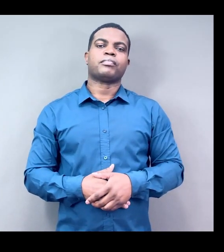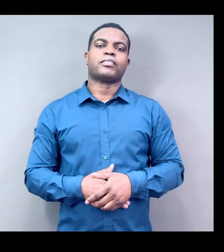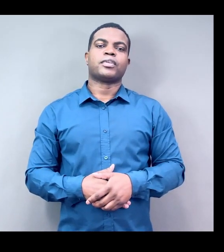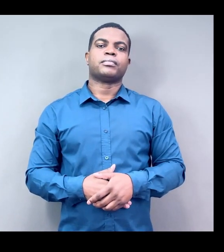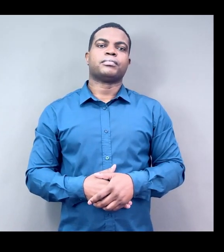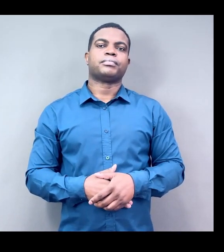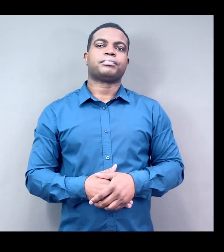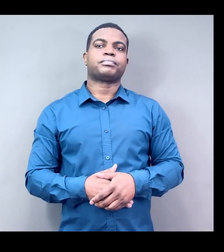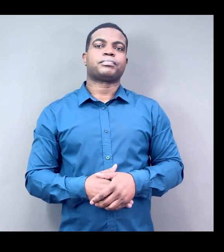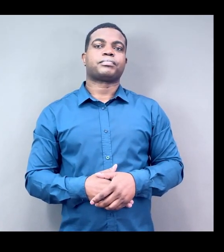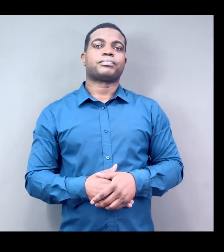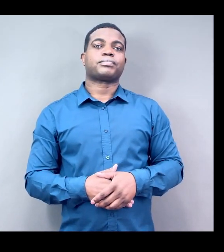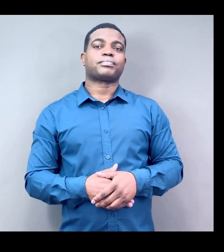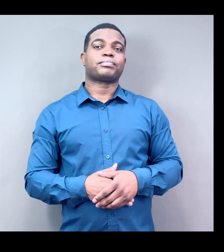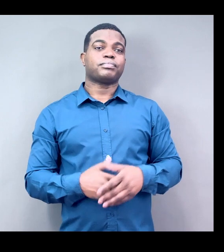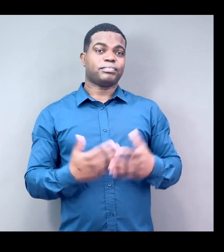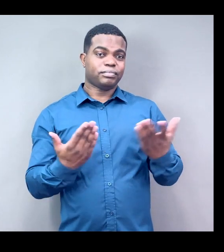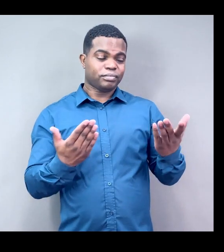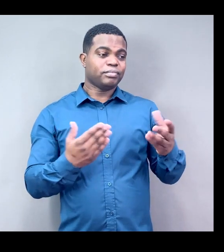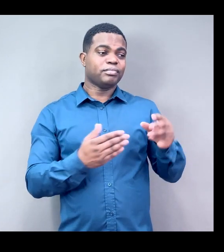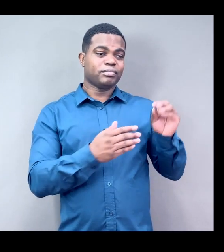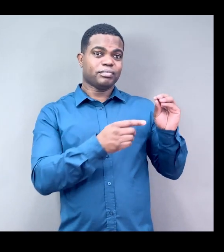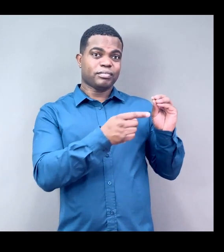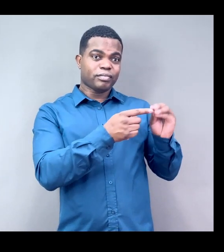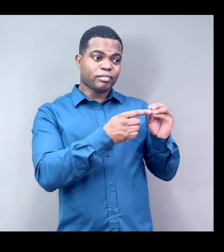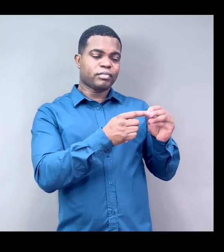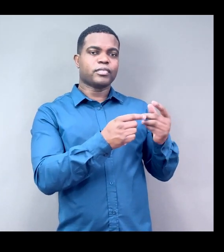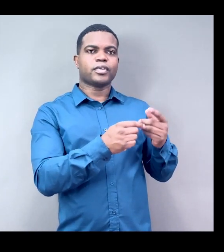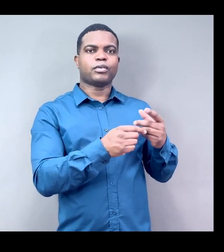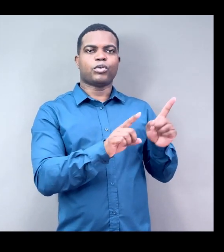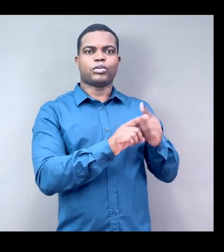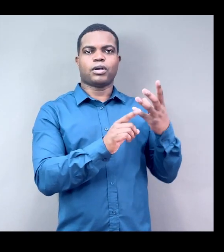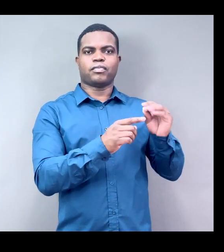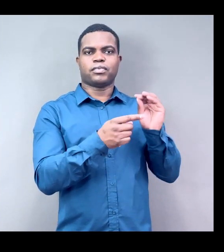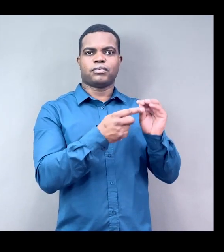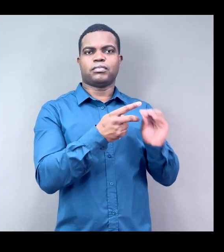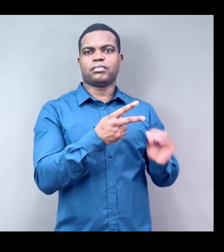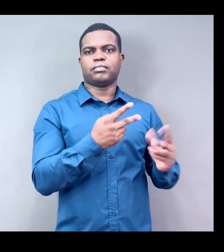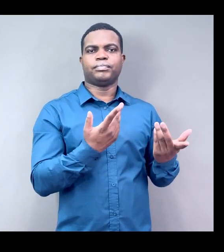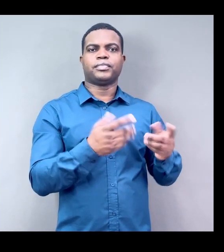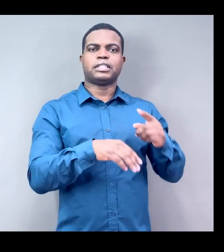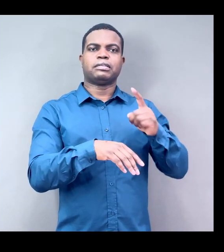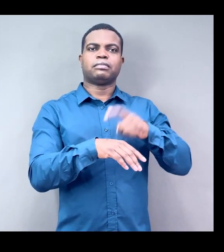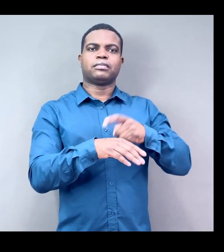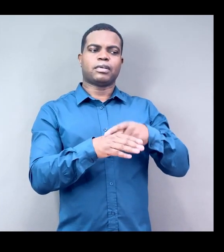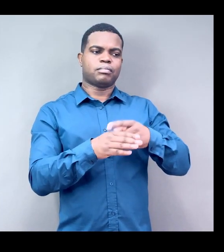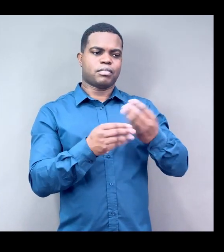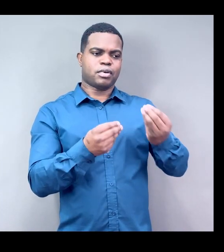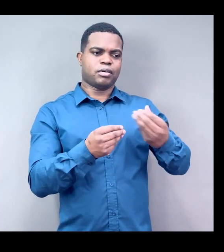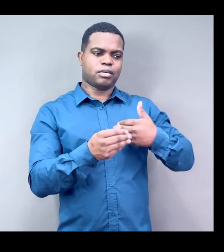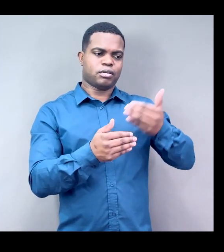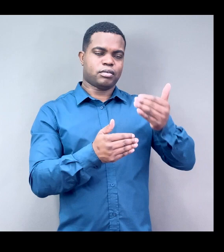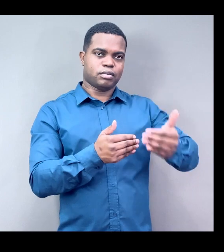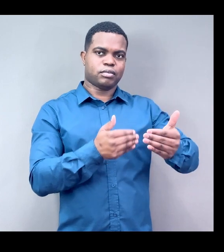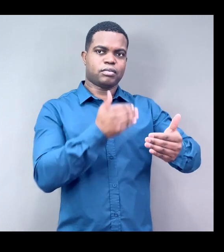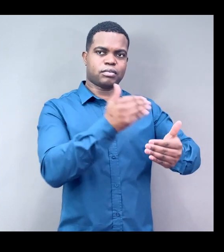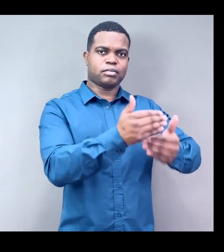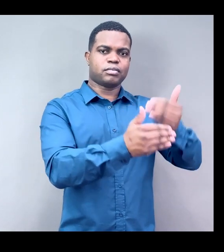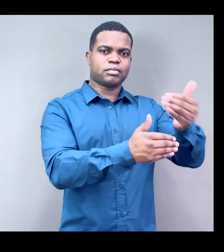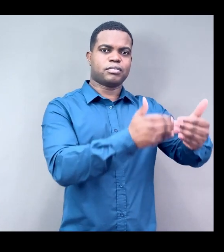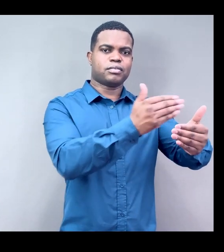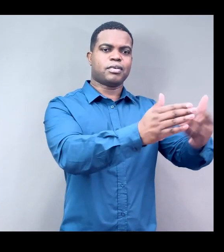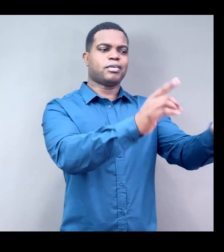So objectives are action-focused and they describe this the precise steps